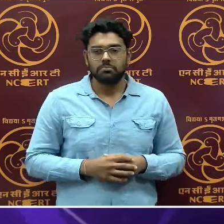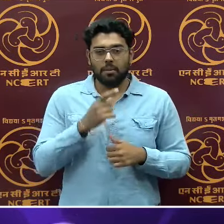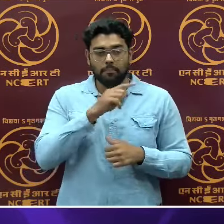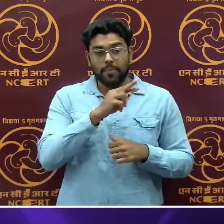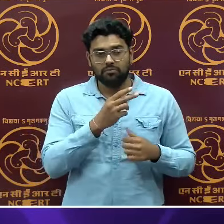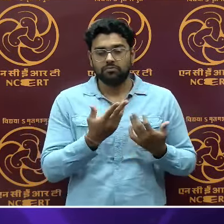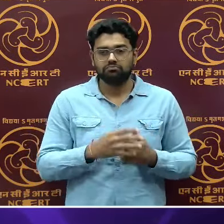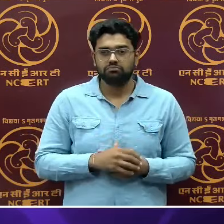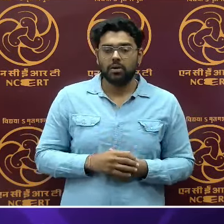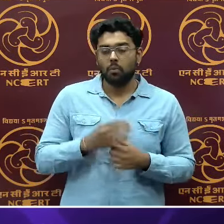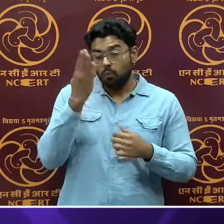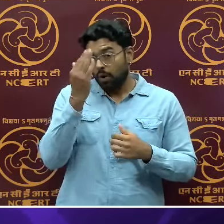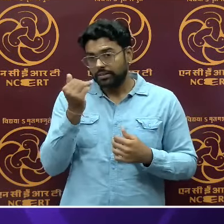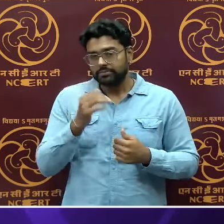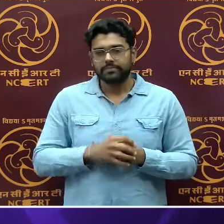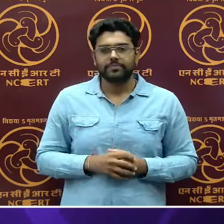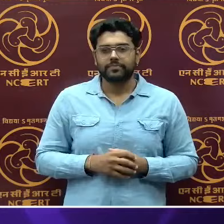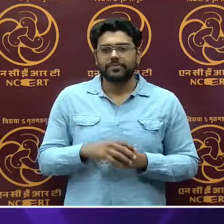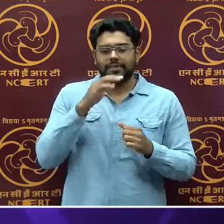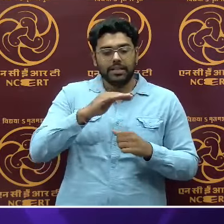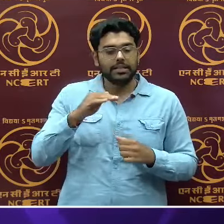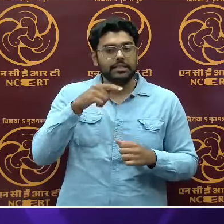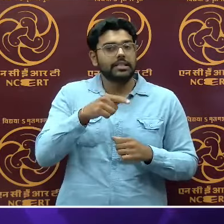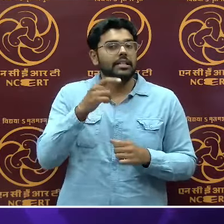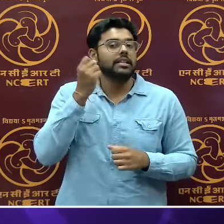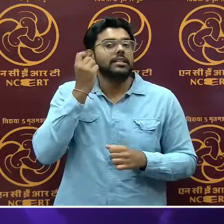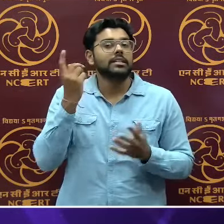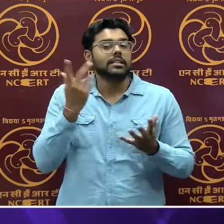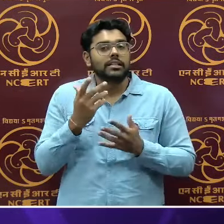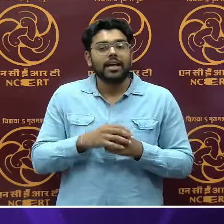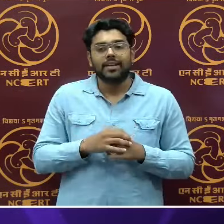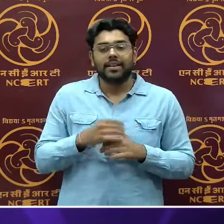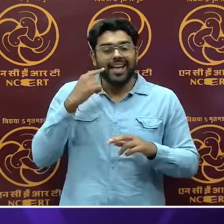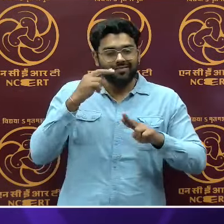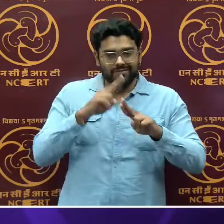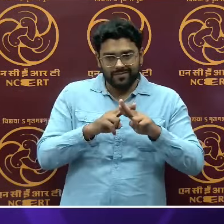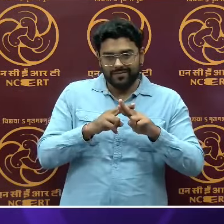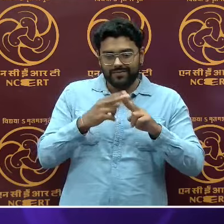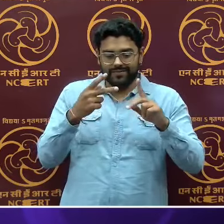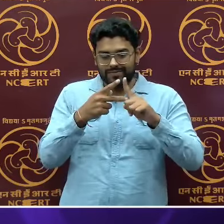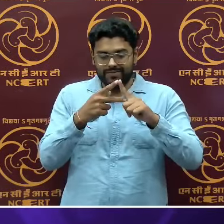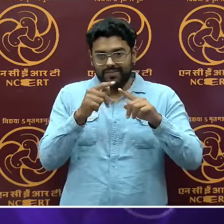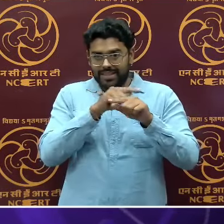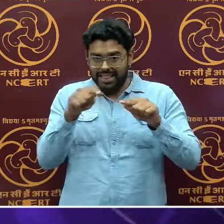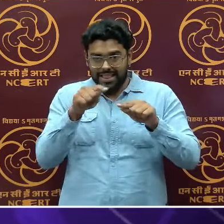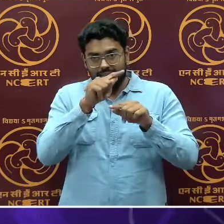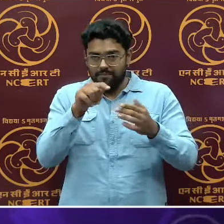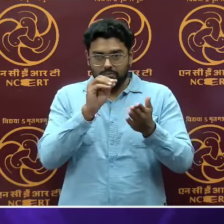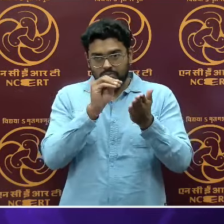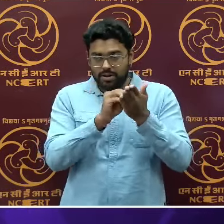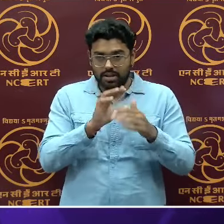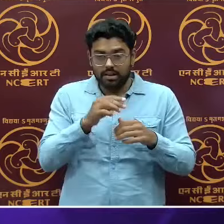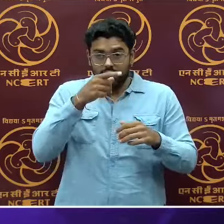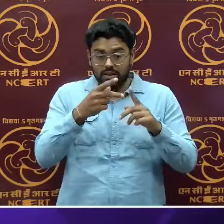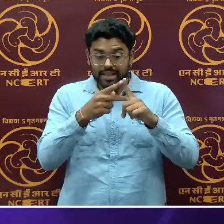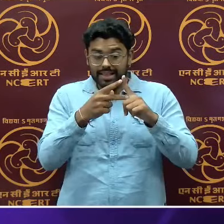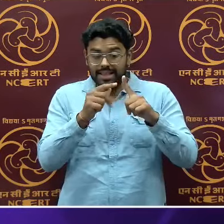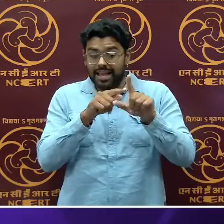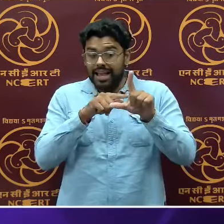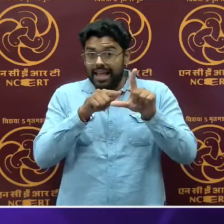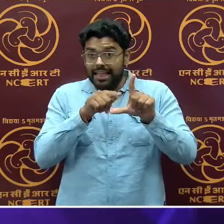meaningful also, because children should understand that when two line segments are given, the angle between those two